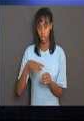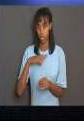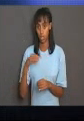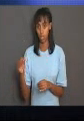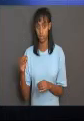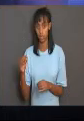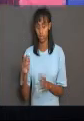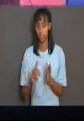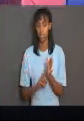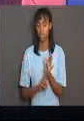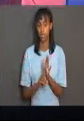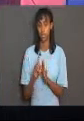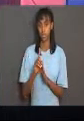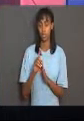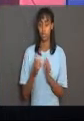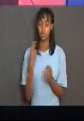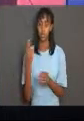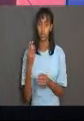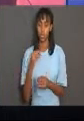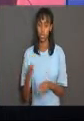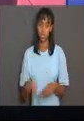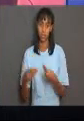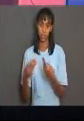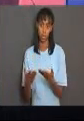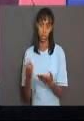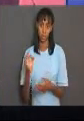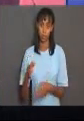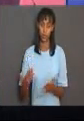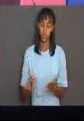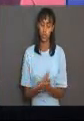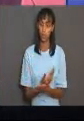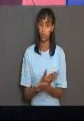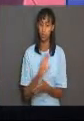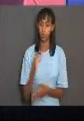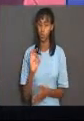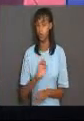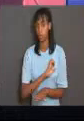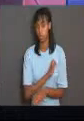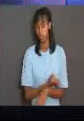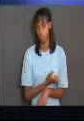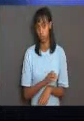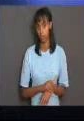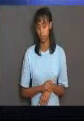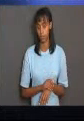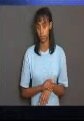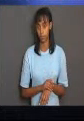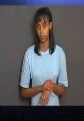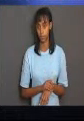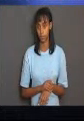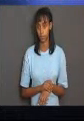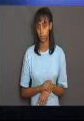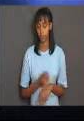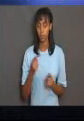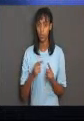and increasing the use and supply of renewable forms of energy.